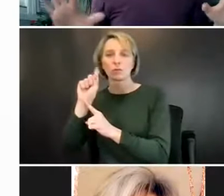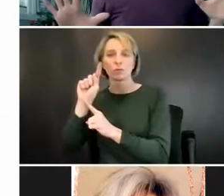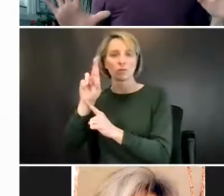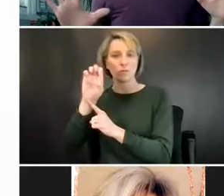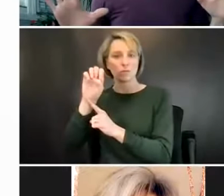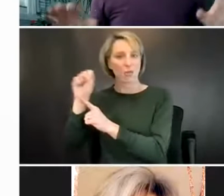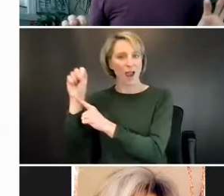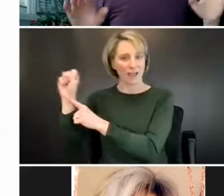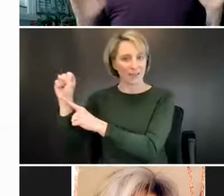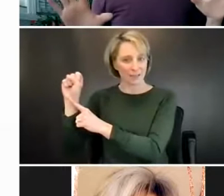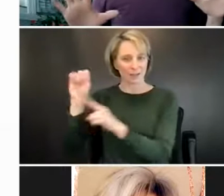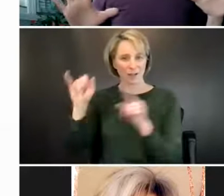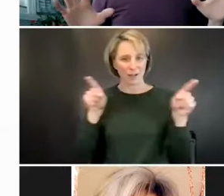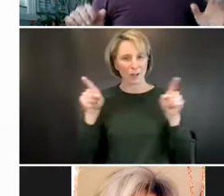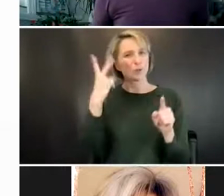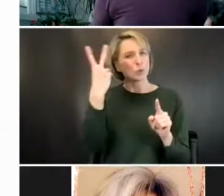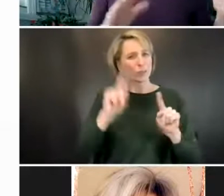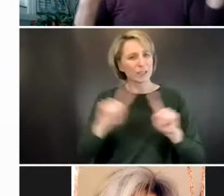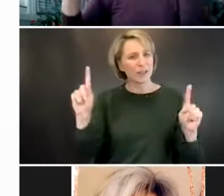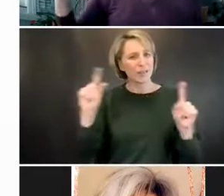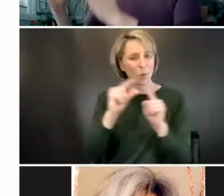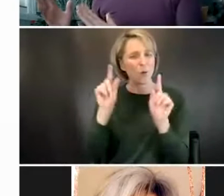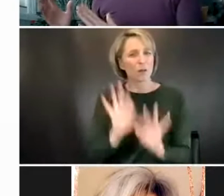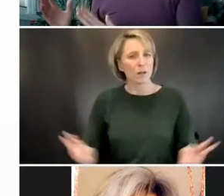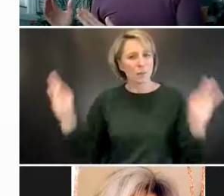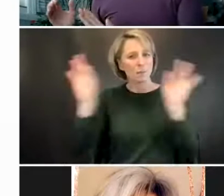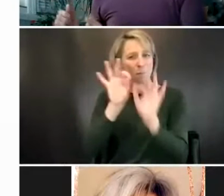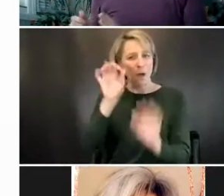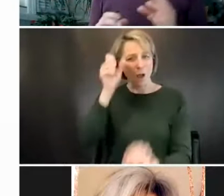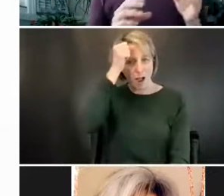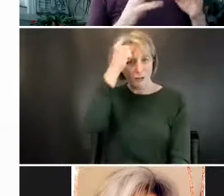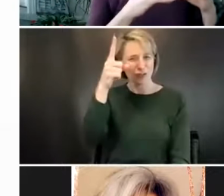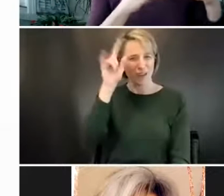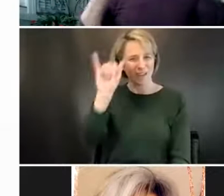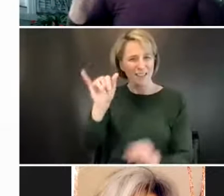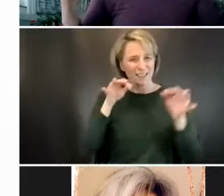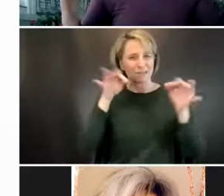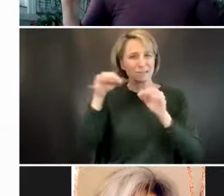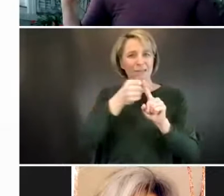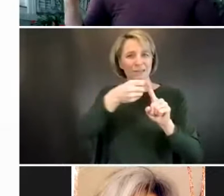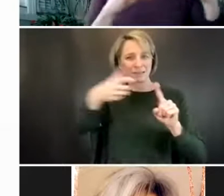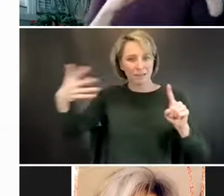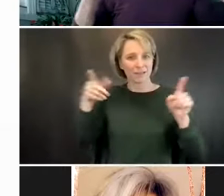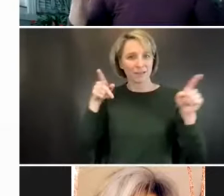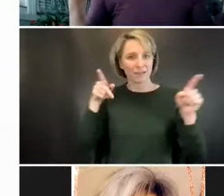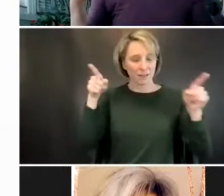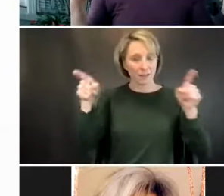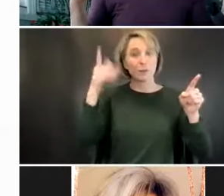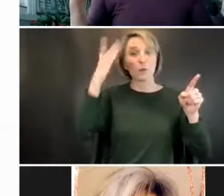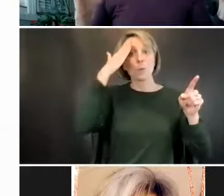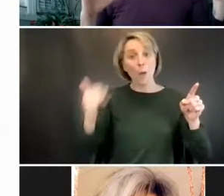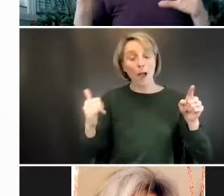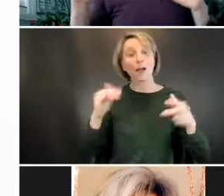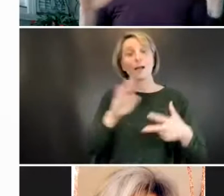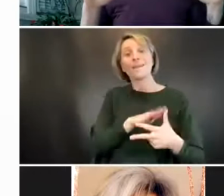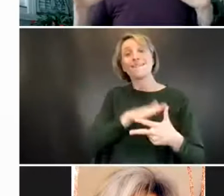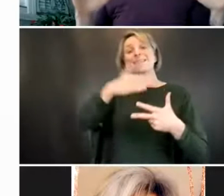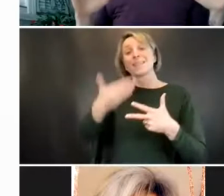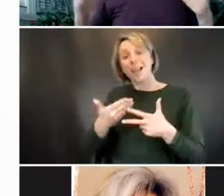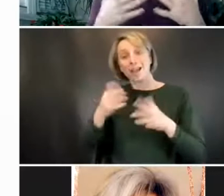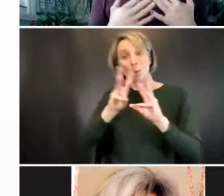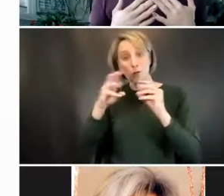to understand the difference so that in the next workshop, we can pull those apart, pull the stressors apart, and do an